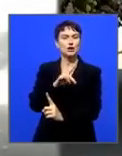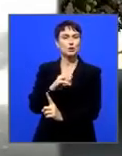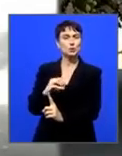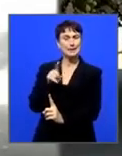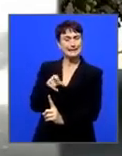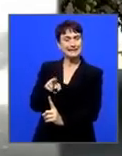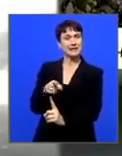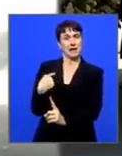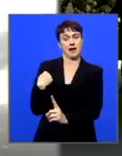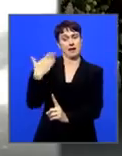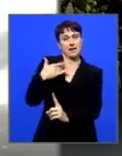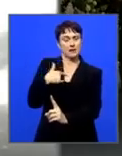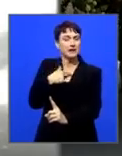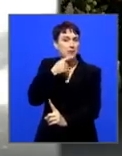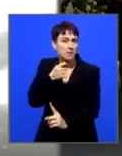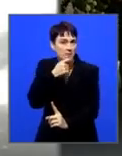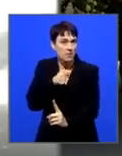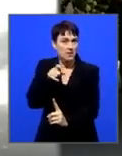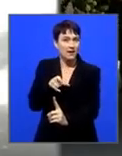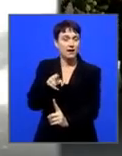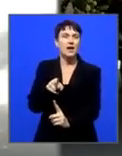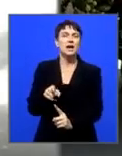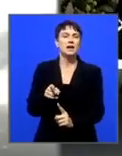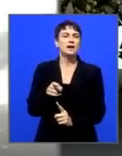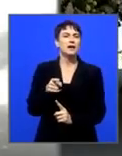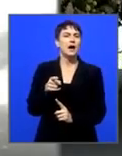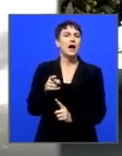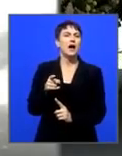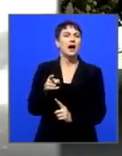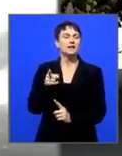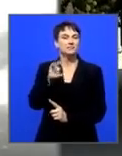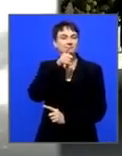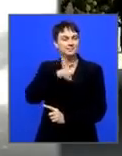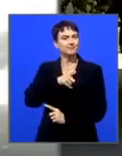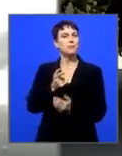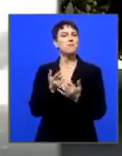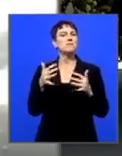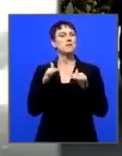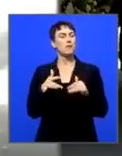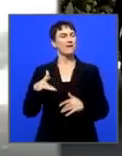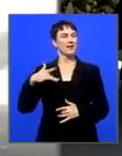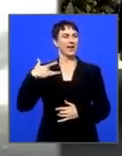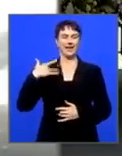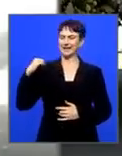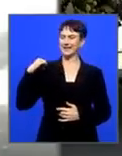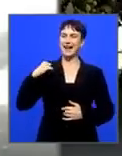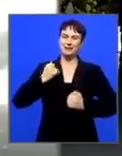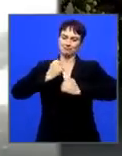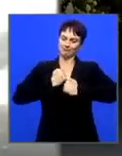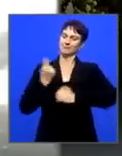about how a lot of people didn't feel that yesterday belonged to